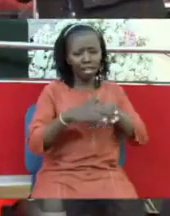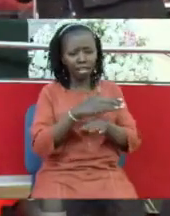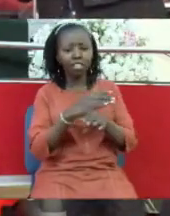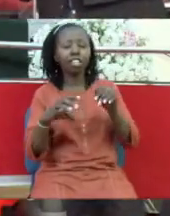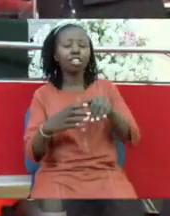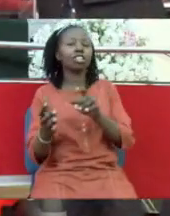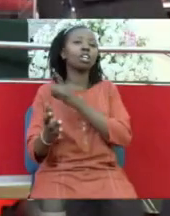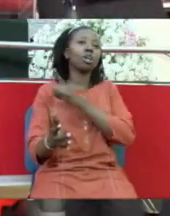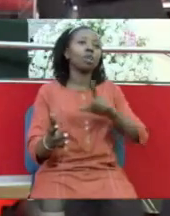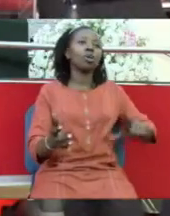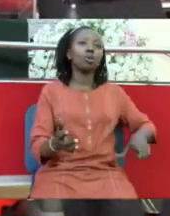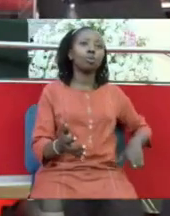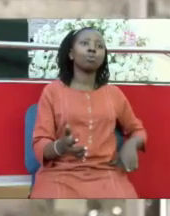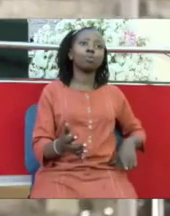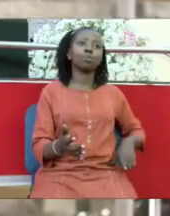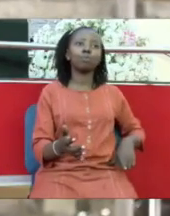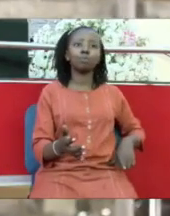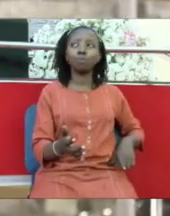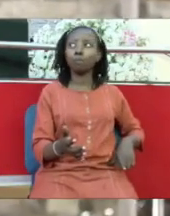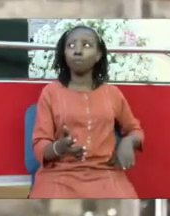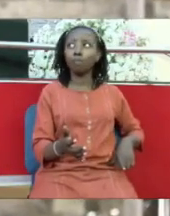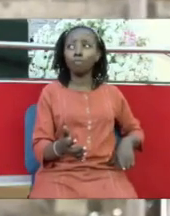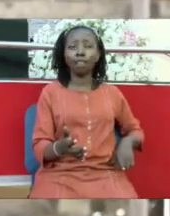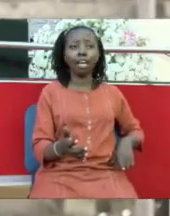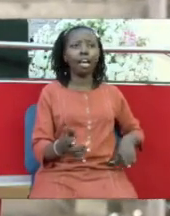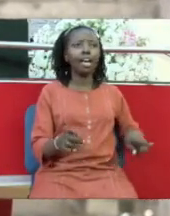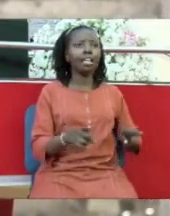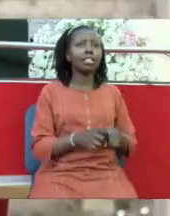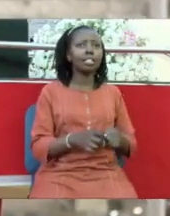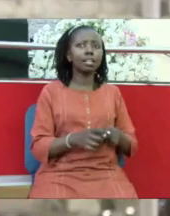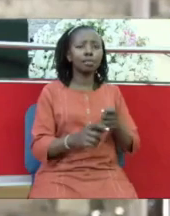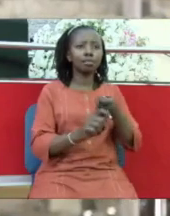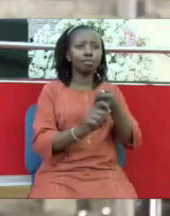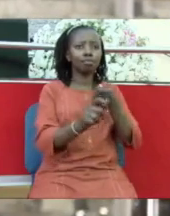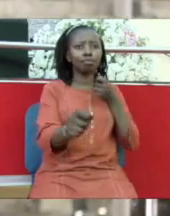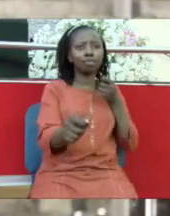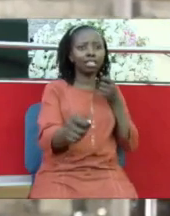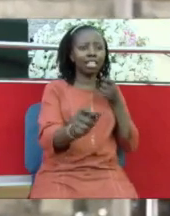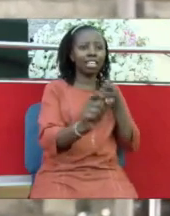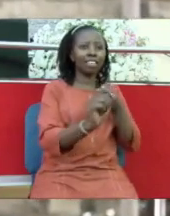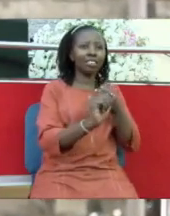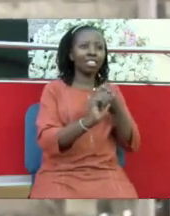equipped by the Lord. And he rejected the armor of the king